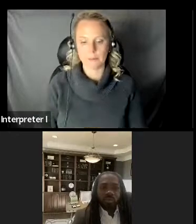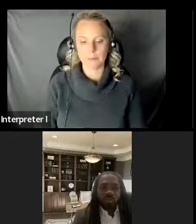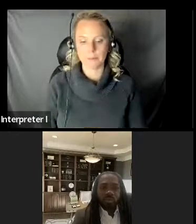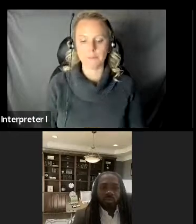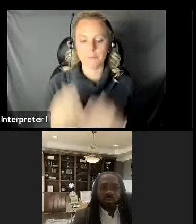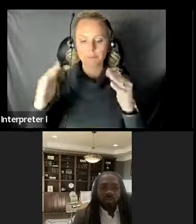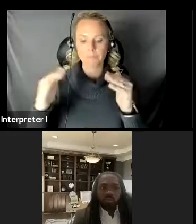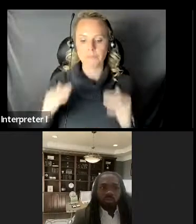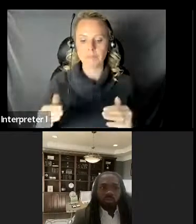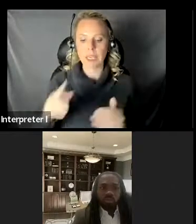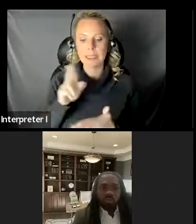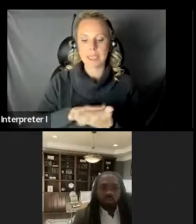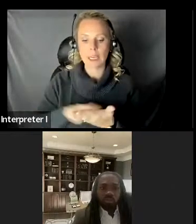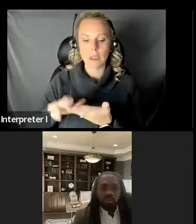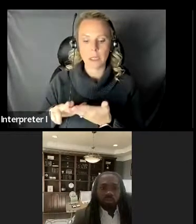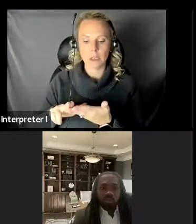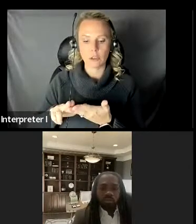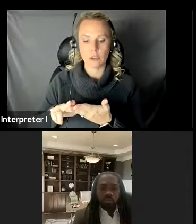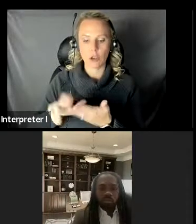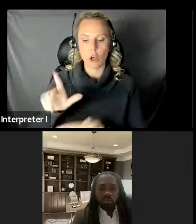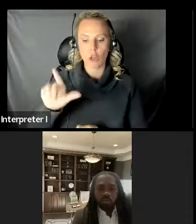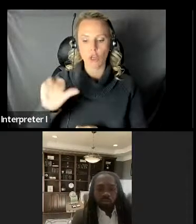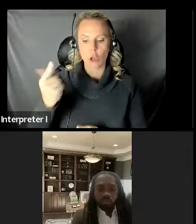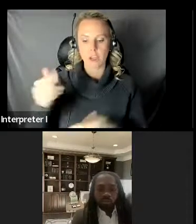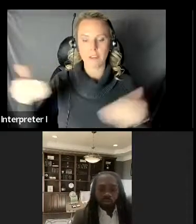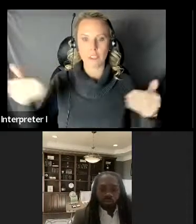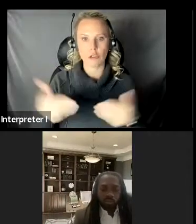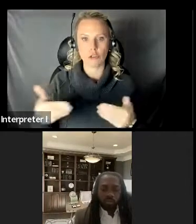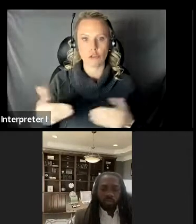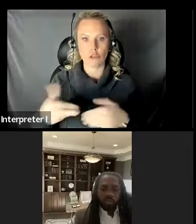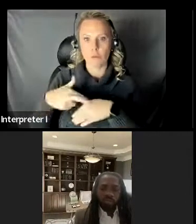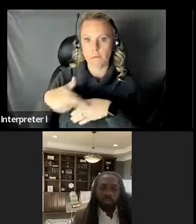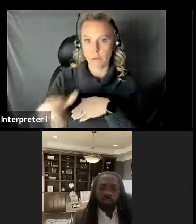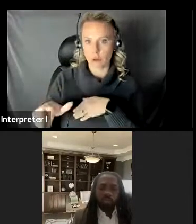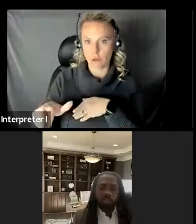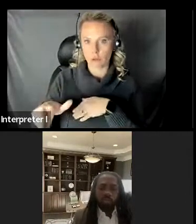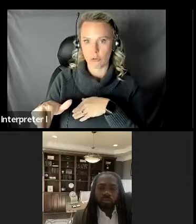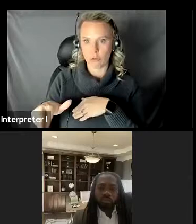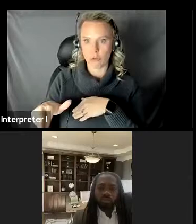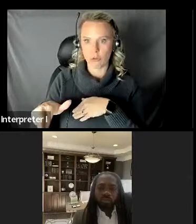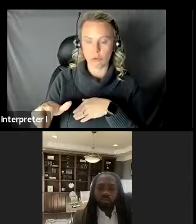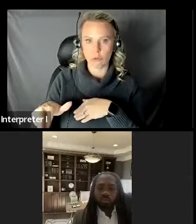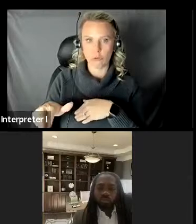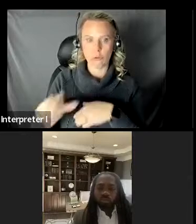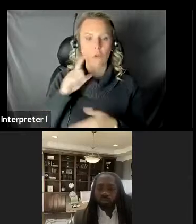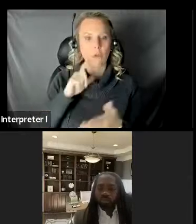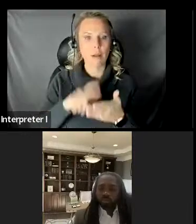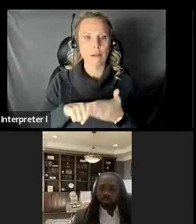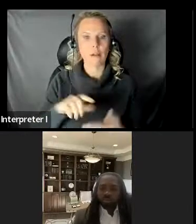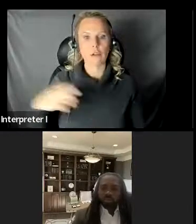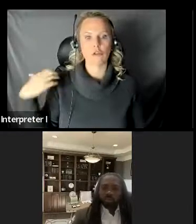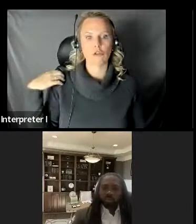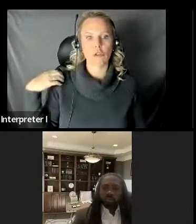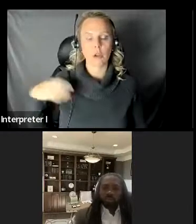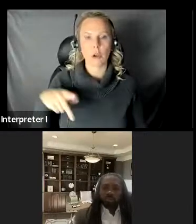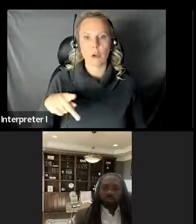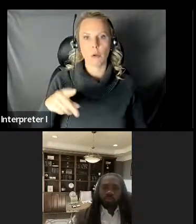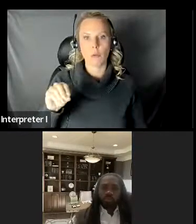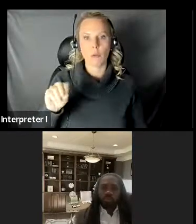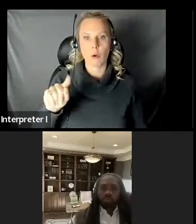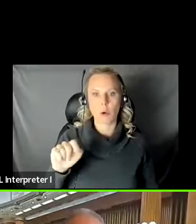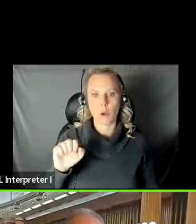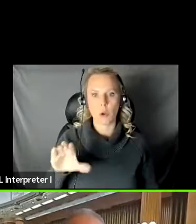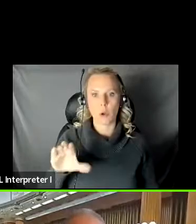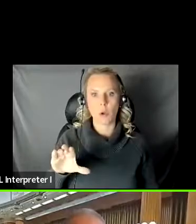We have the Secretary's log of introductions and referrals. I recognize the Chair Pro Tem. And I will